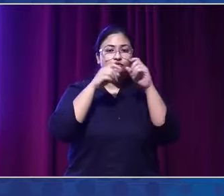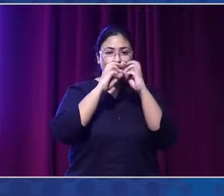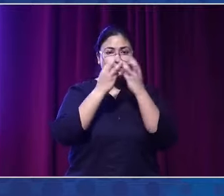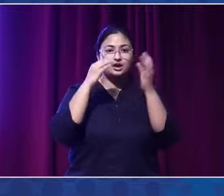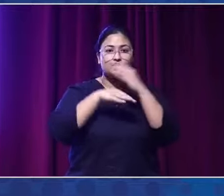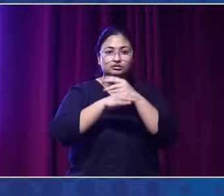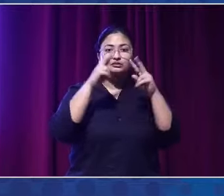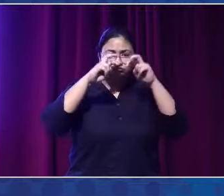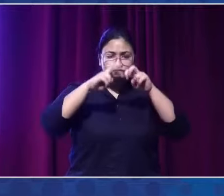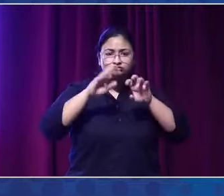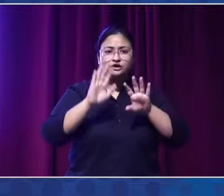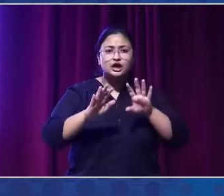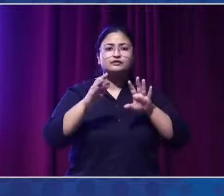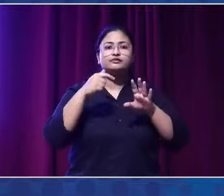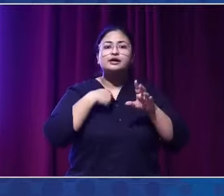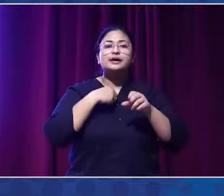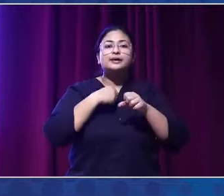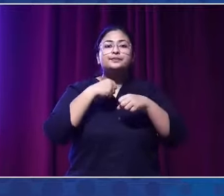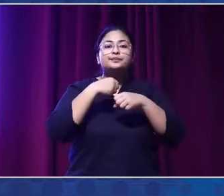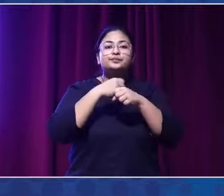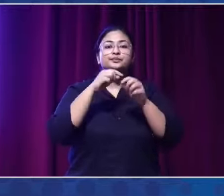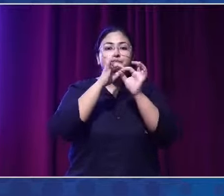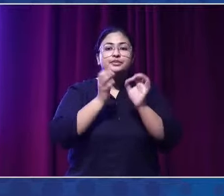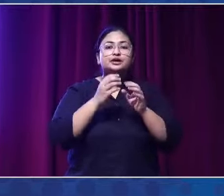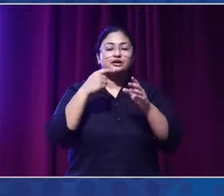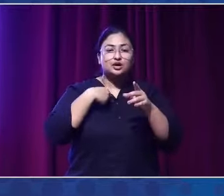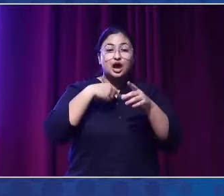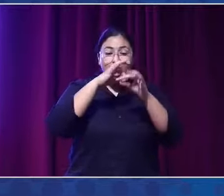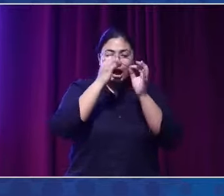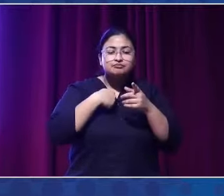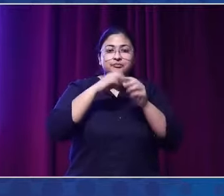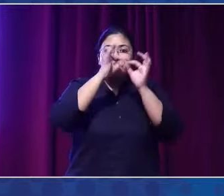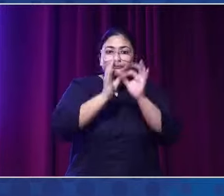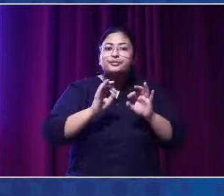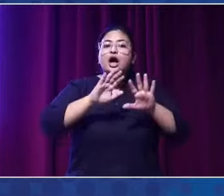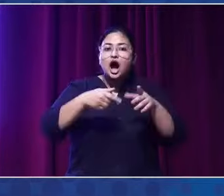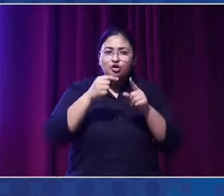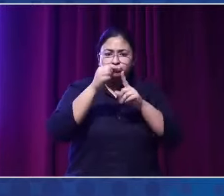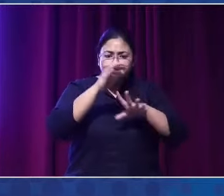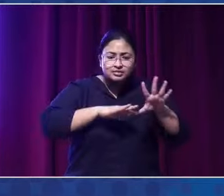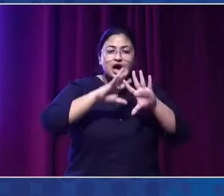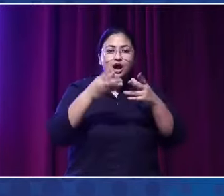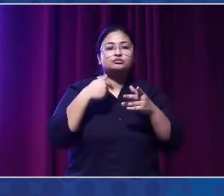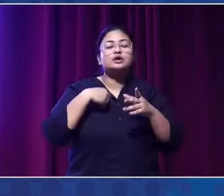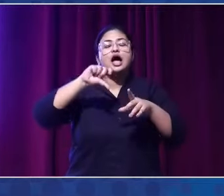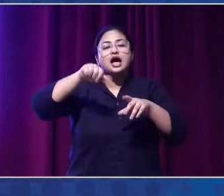of take that load, that's a story we will weave some other day. Now friends, misinformation.